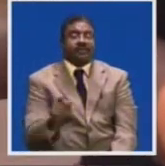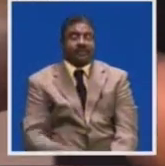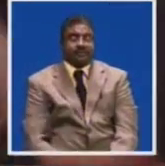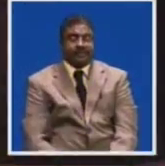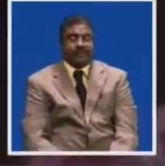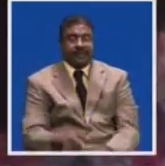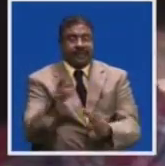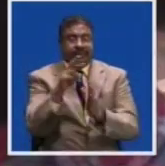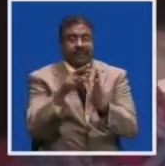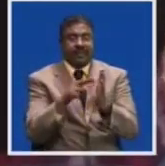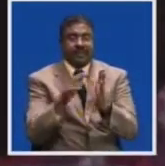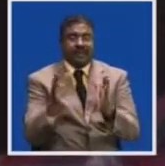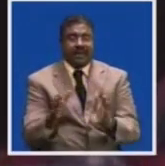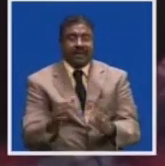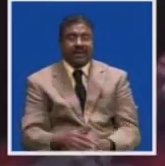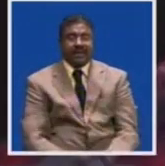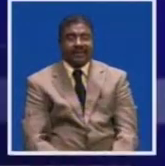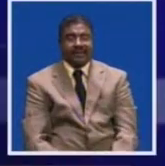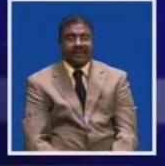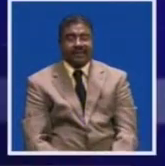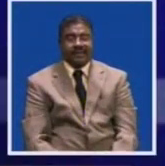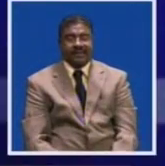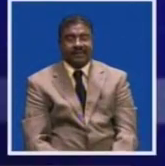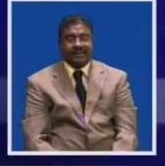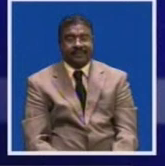ZNBC News in Lusaka.